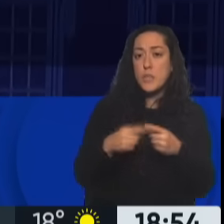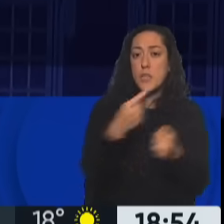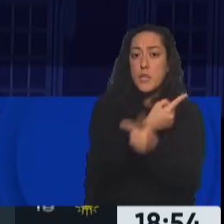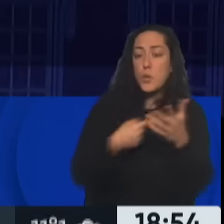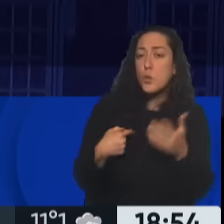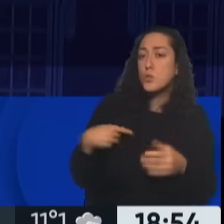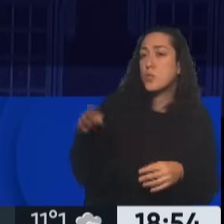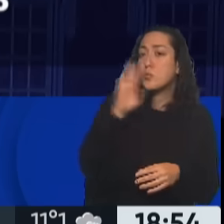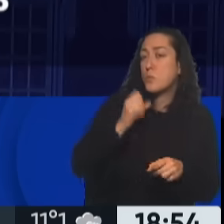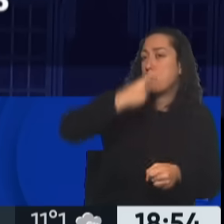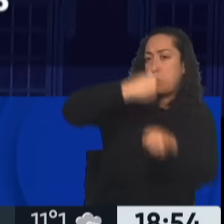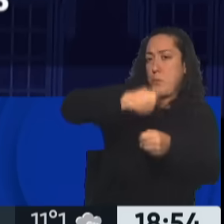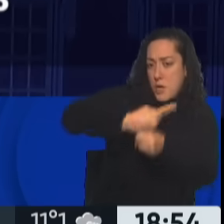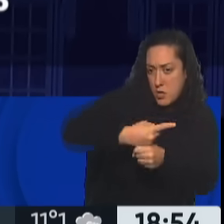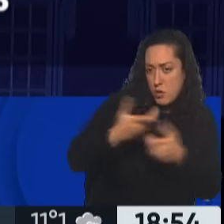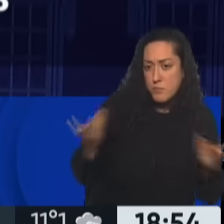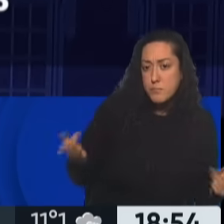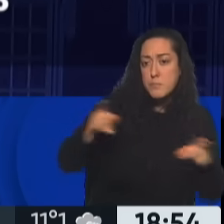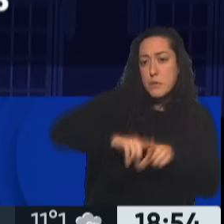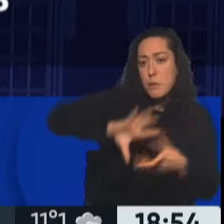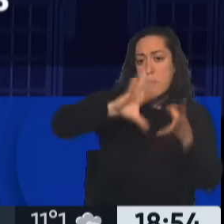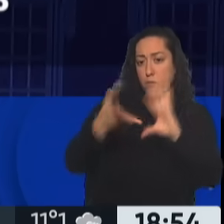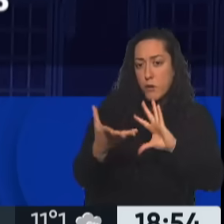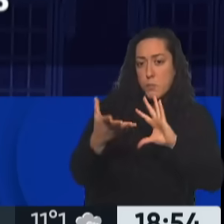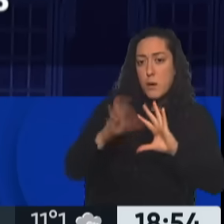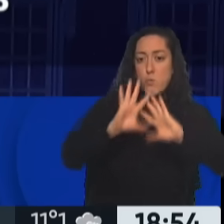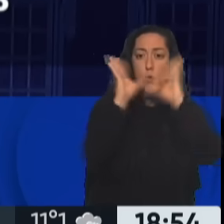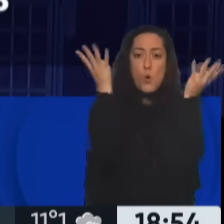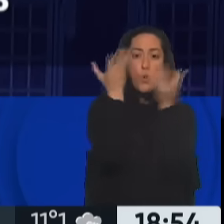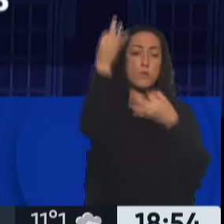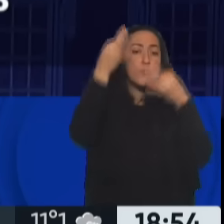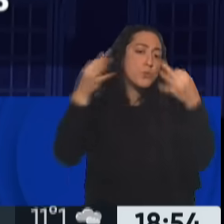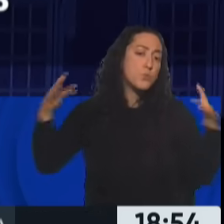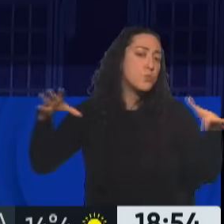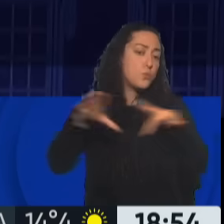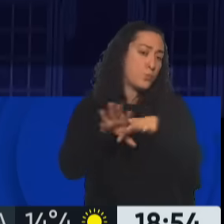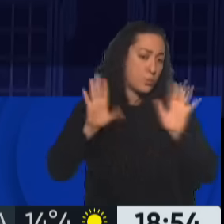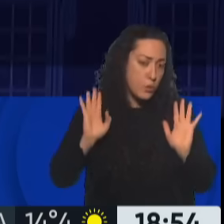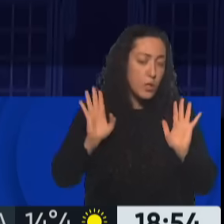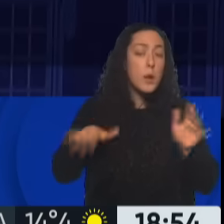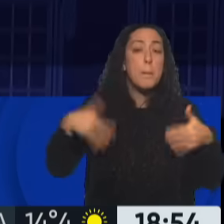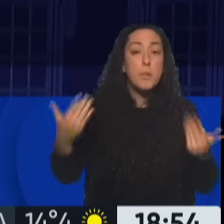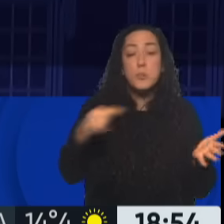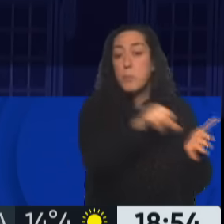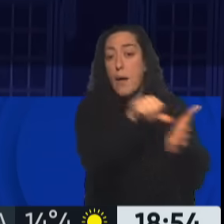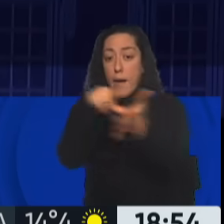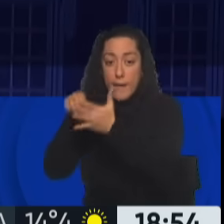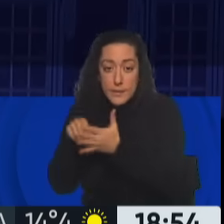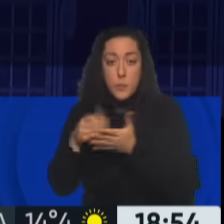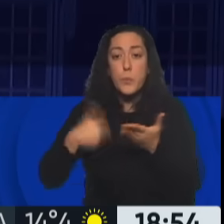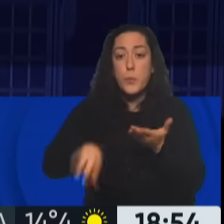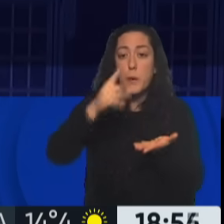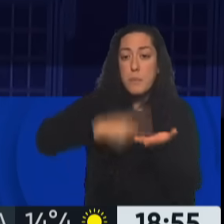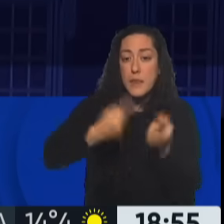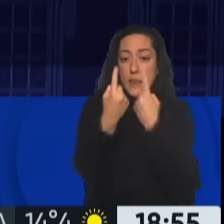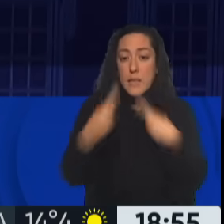views his job as president. So he's going to ensure that America is fairly treated on the world stage, and he'll take any action necessary to prevent